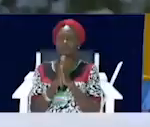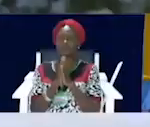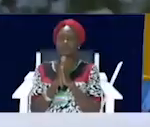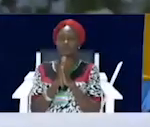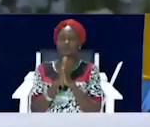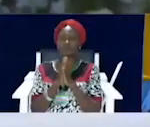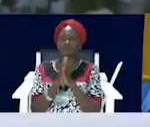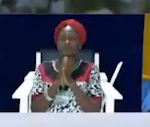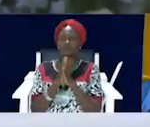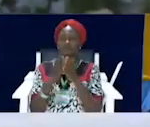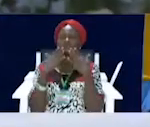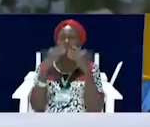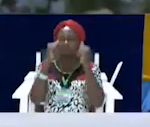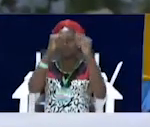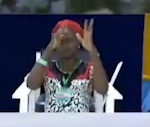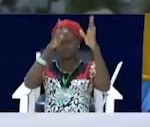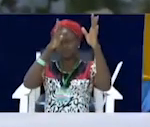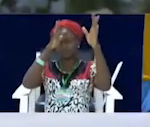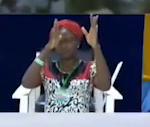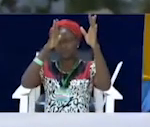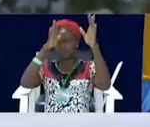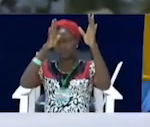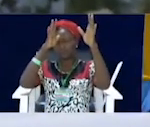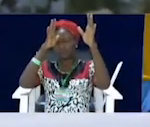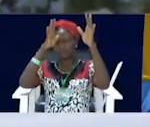Oh, thank you, Father.